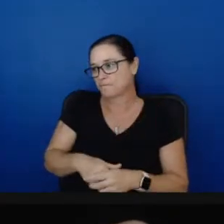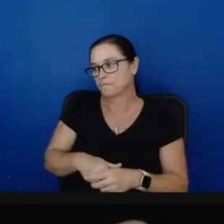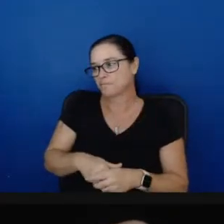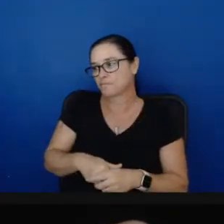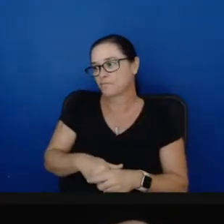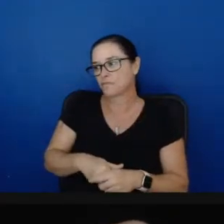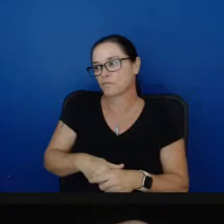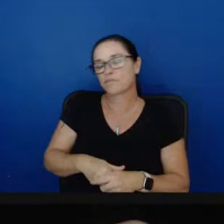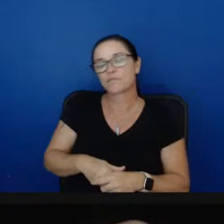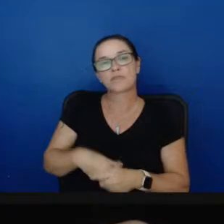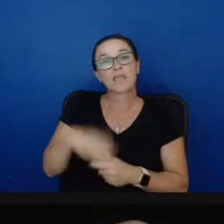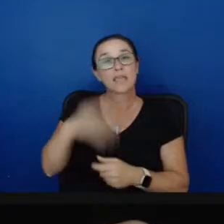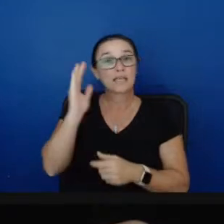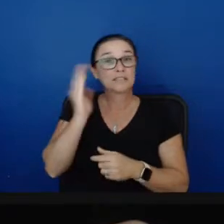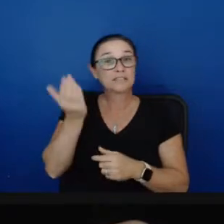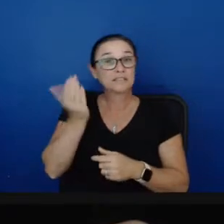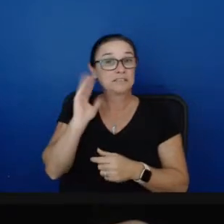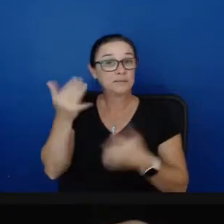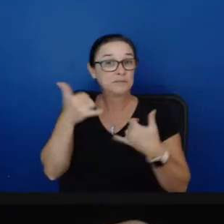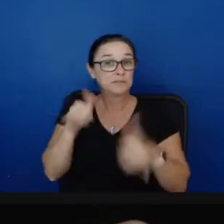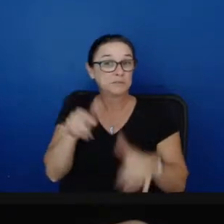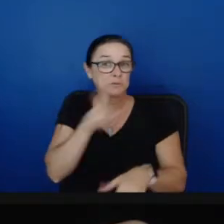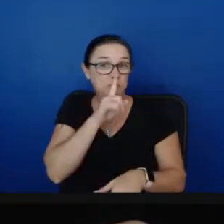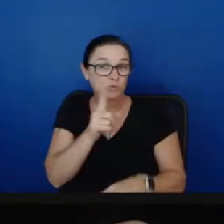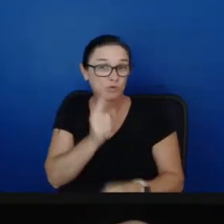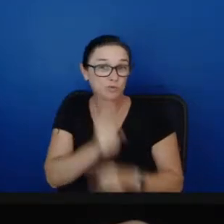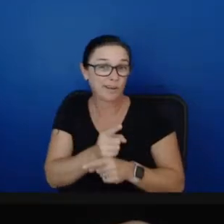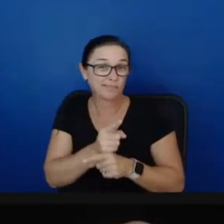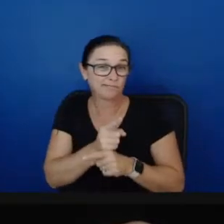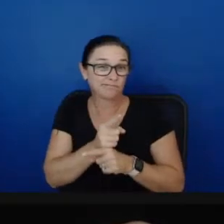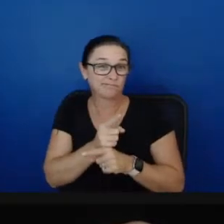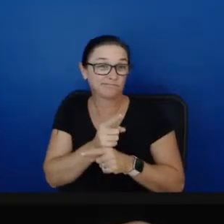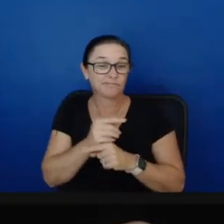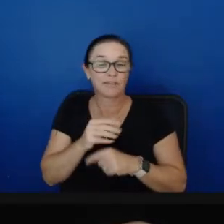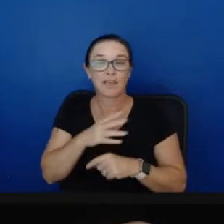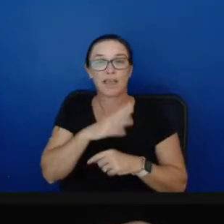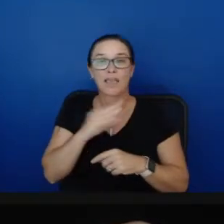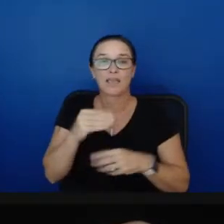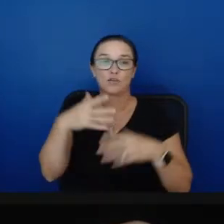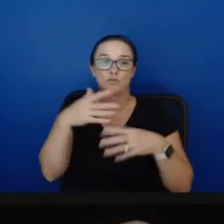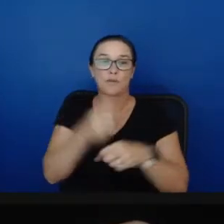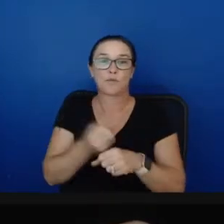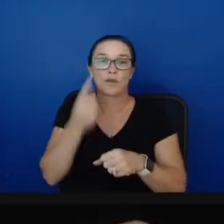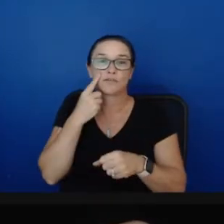does seem to still hold. Absolutely, right? And to recap for you guys,